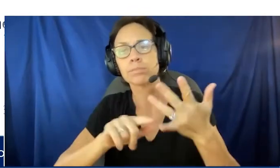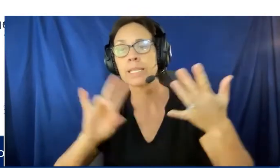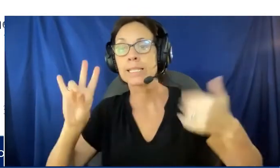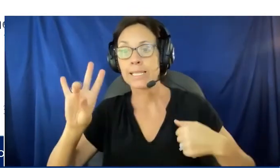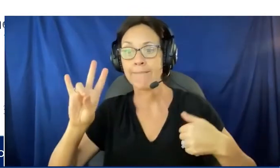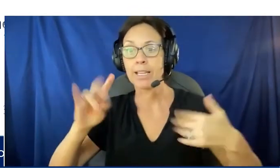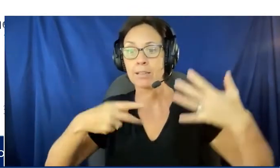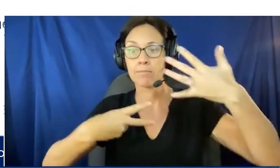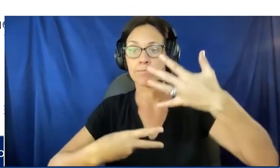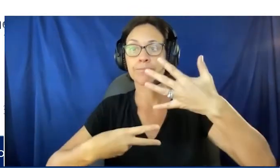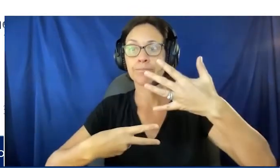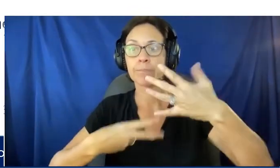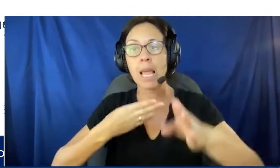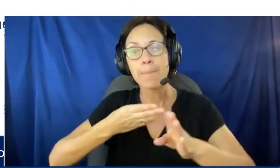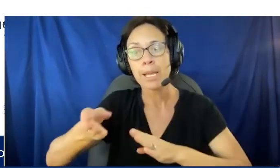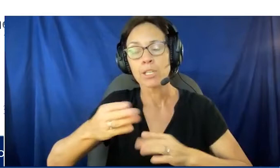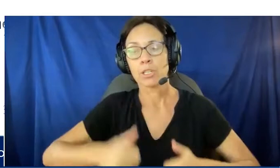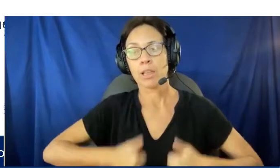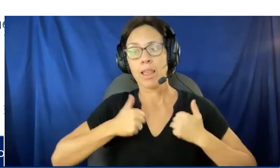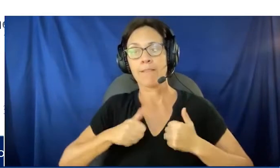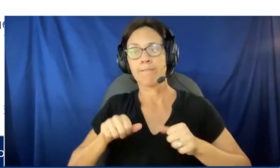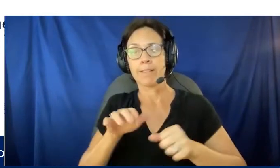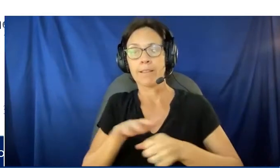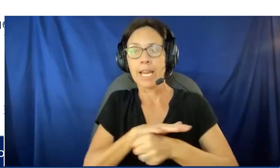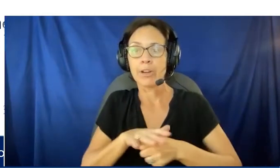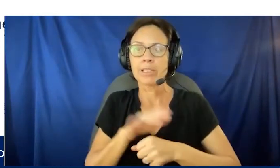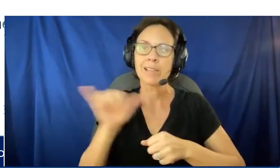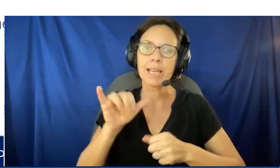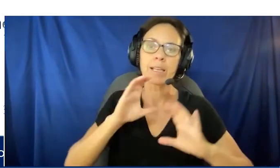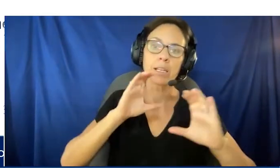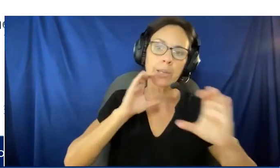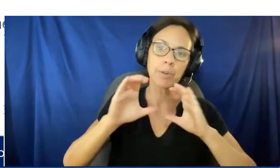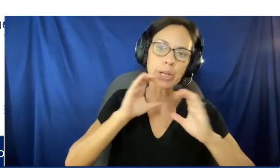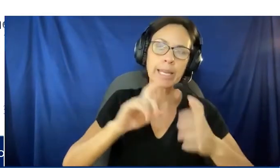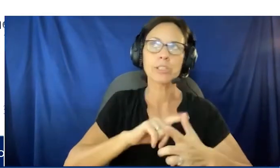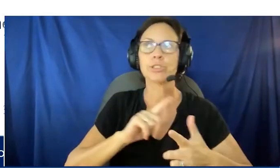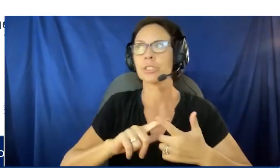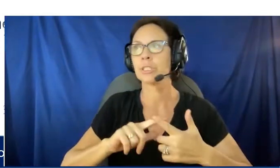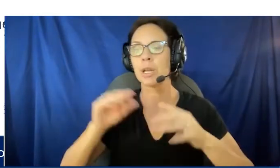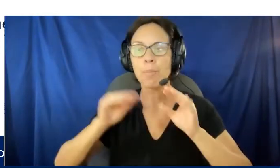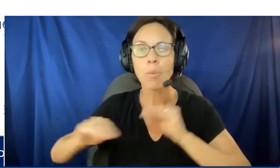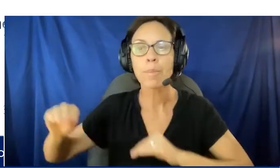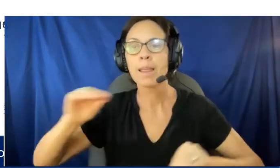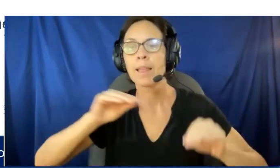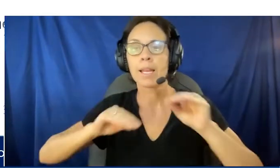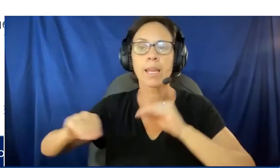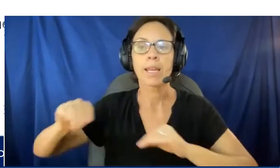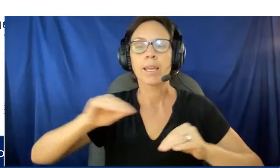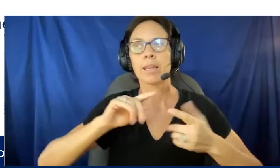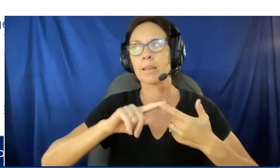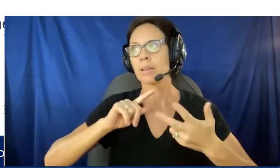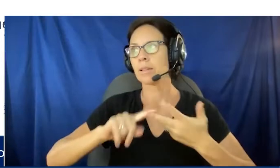life areas are things like communication, mobility, interpersonal